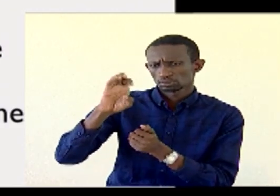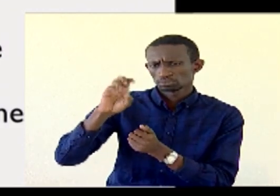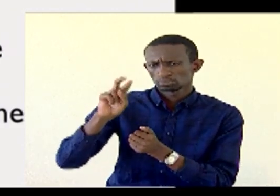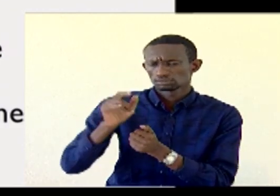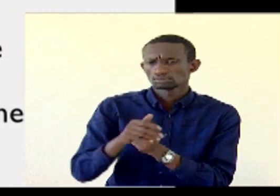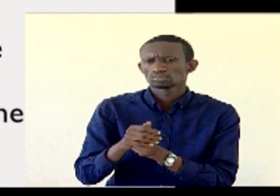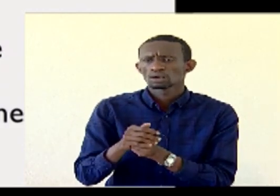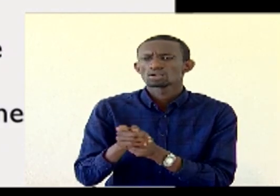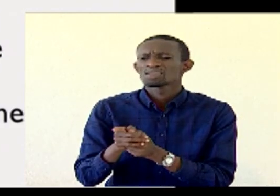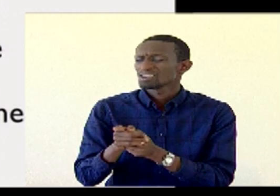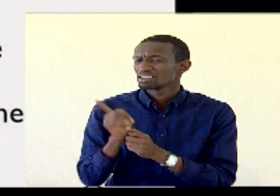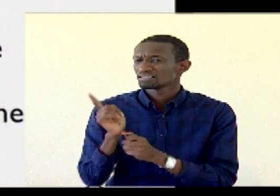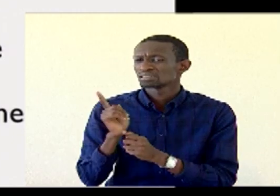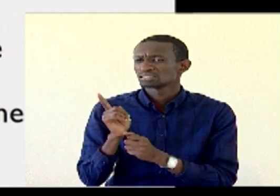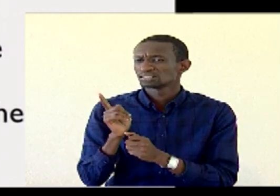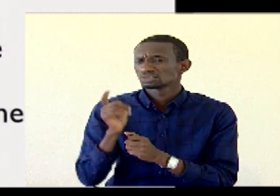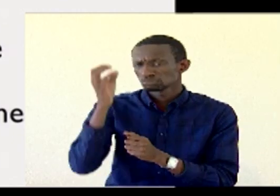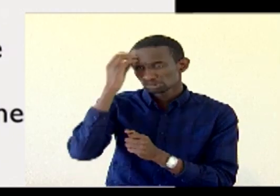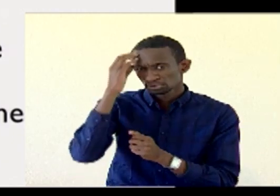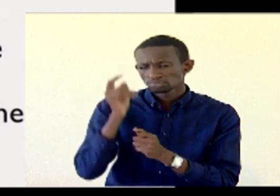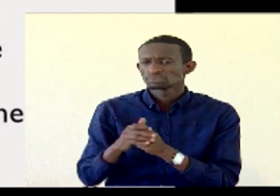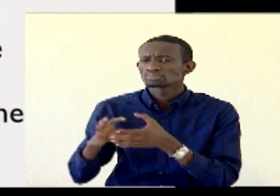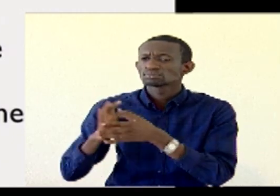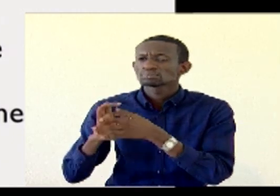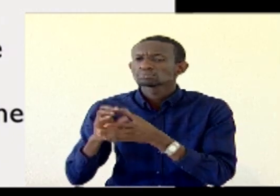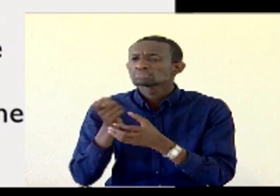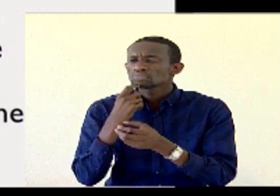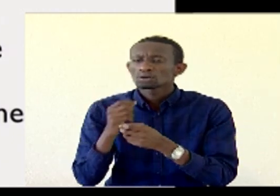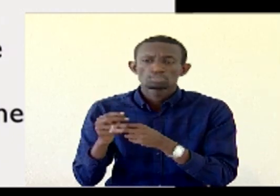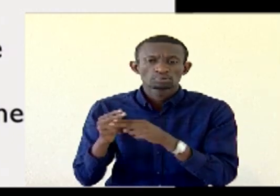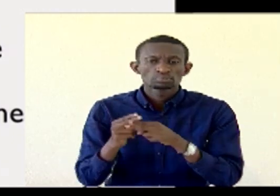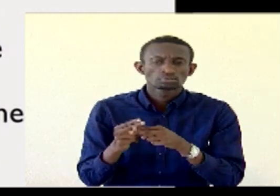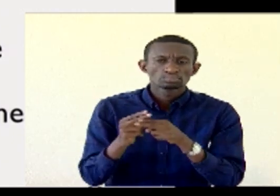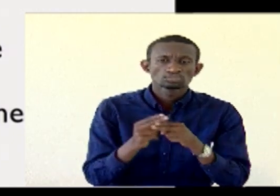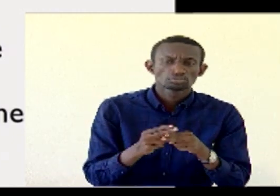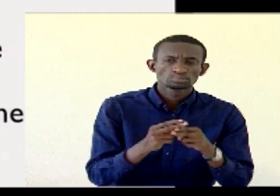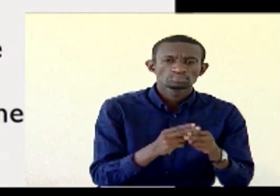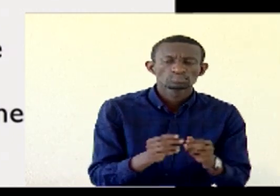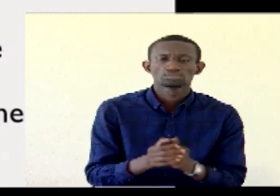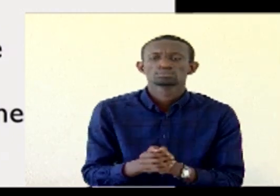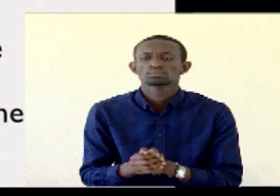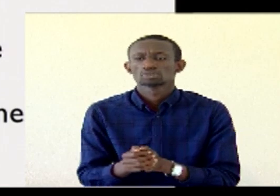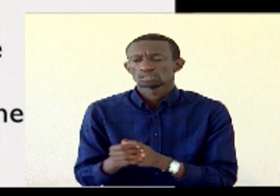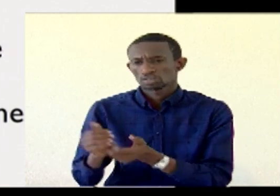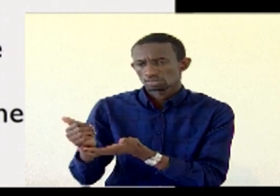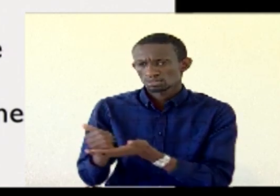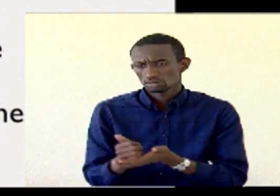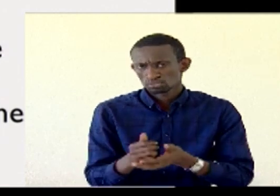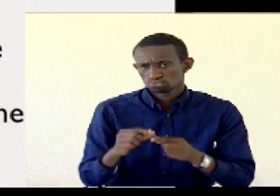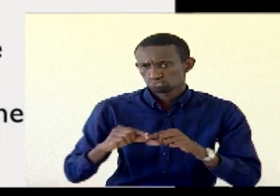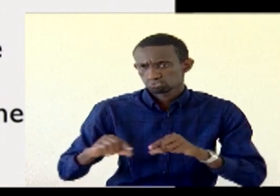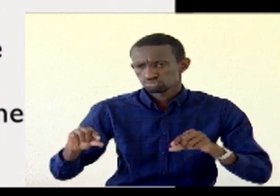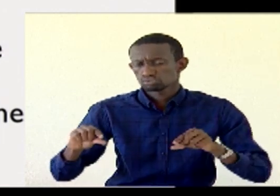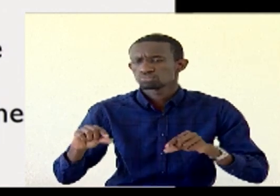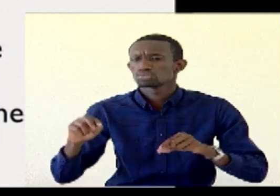dangerous to our body. So it means that these muscles, they have to be tightened and prevent the urine from linkaging, all right? By closing tightly